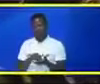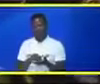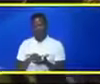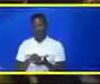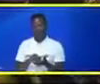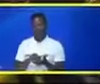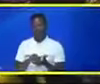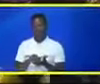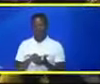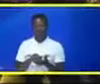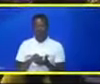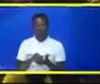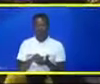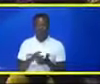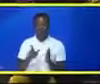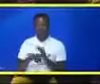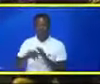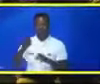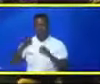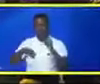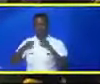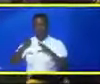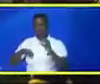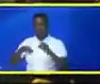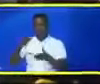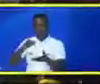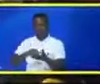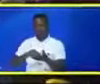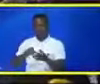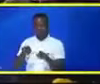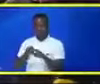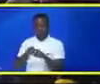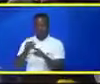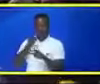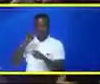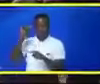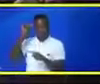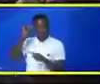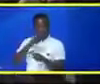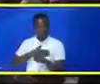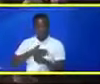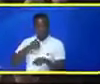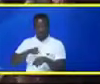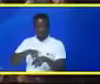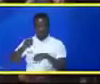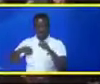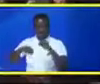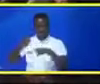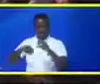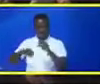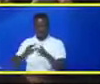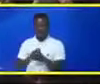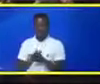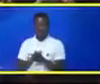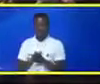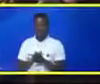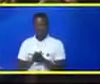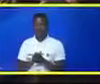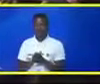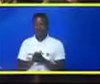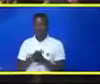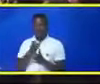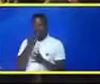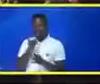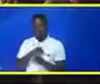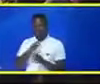Okay, let's receive the offerings again like we did yesterday. It's time to give our offerings. I have the honor to